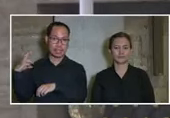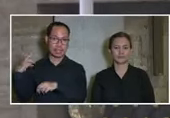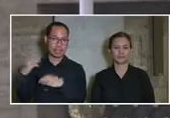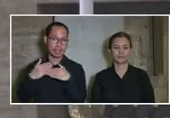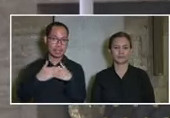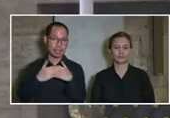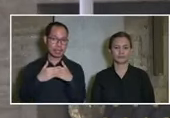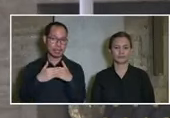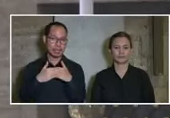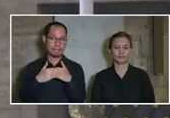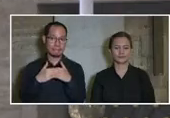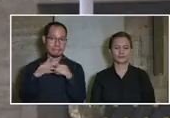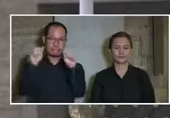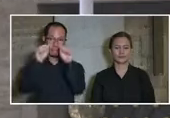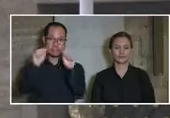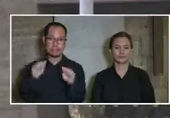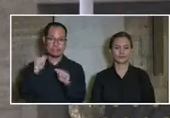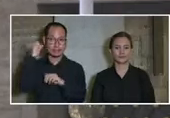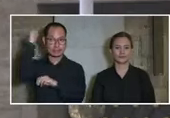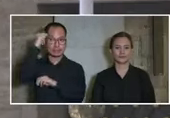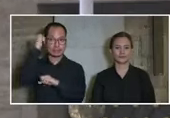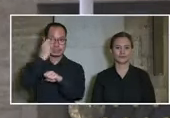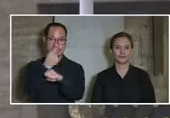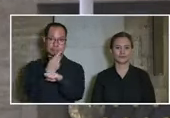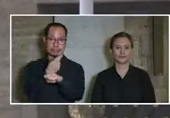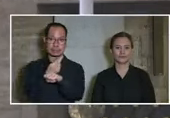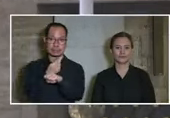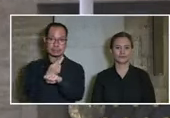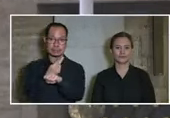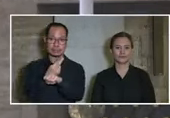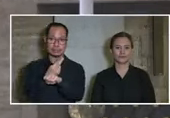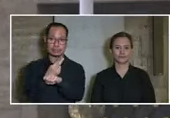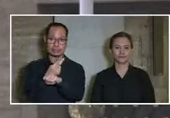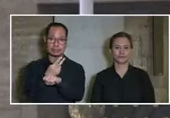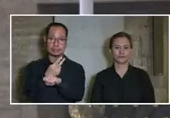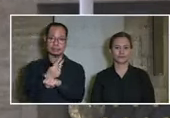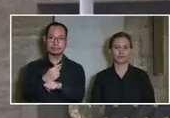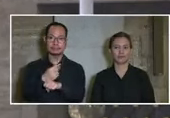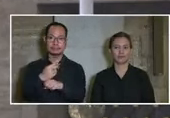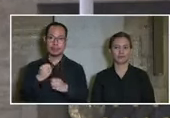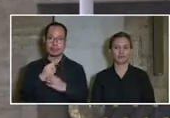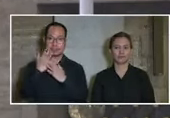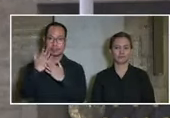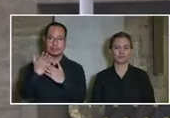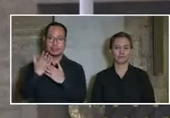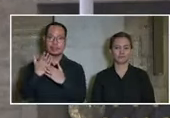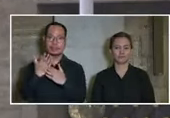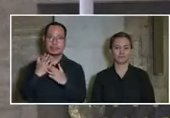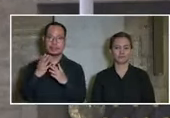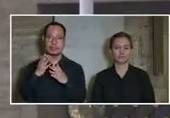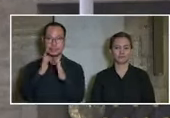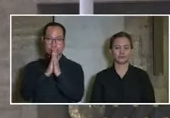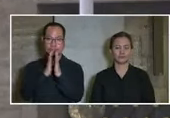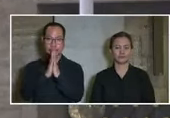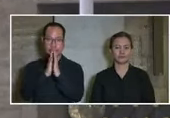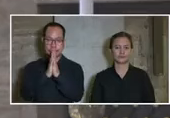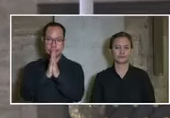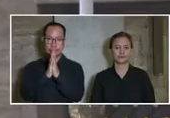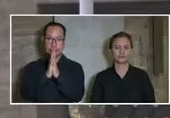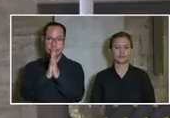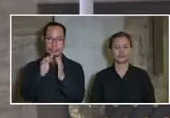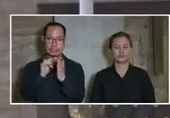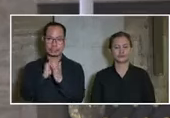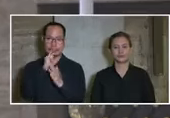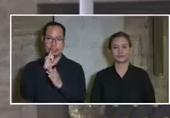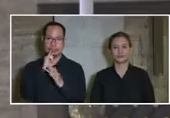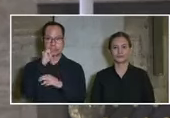malapit po sa image ni St. Peter. You may offer your prayers and ask their intercession that